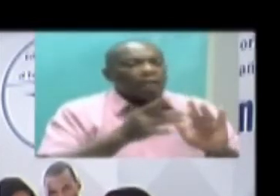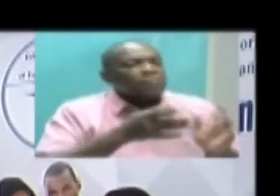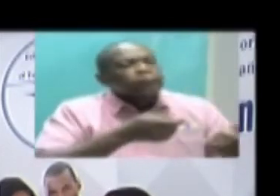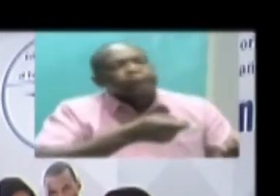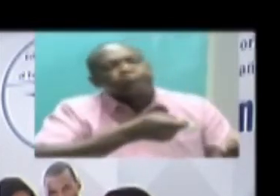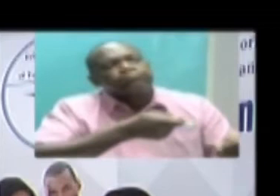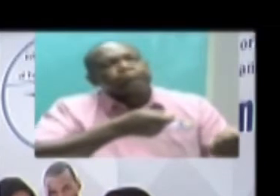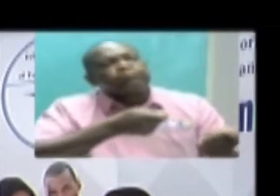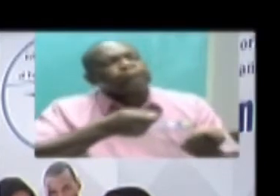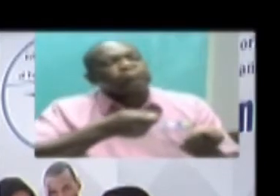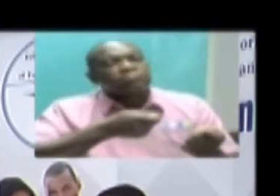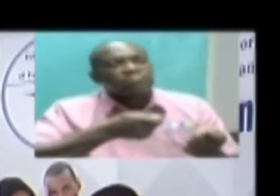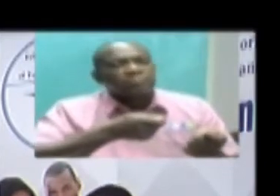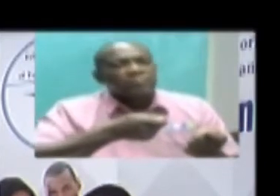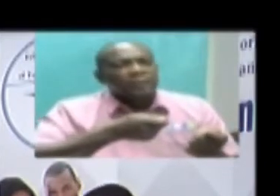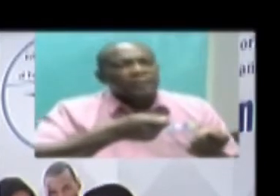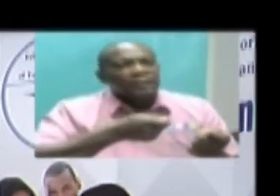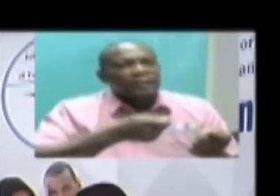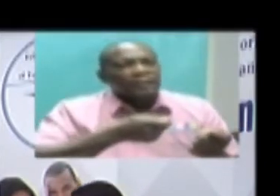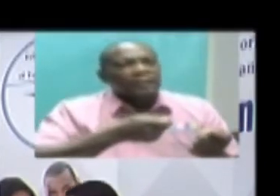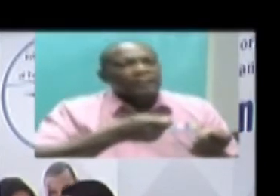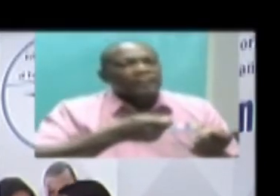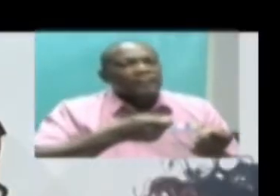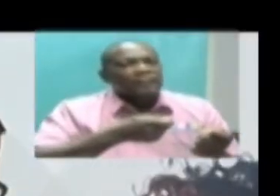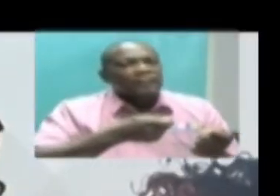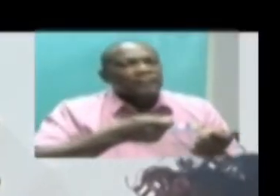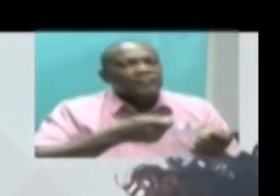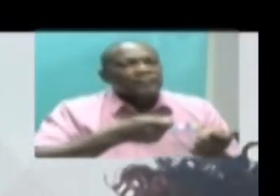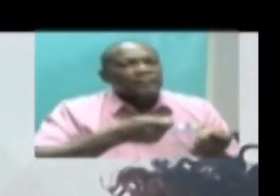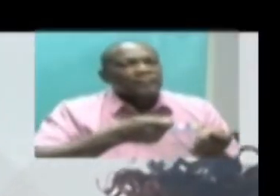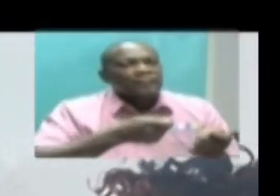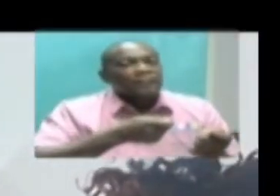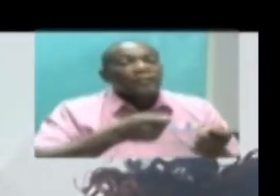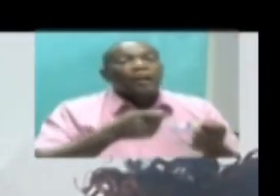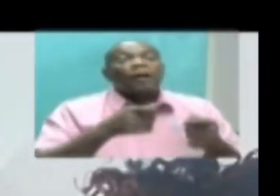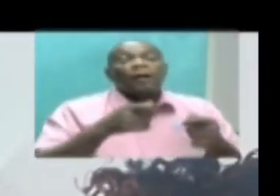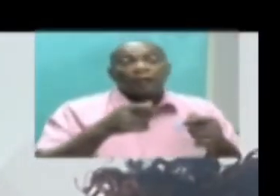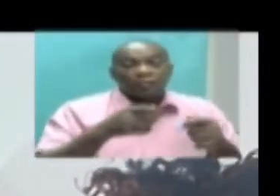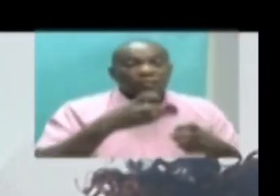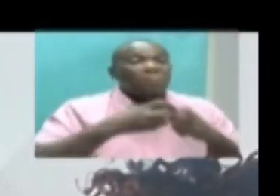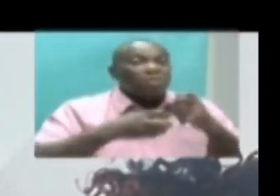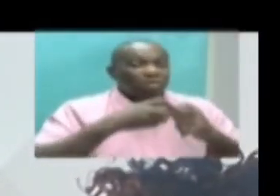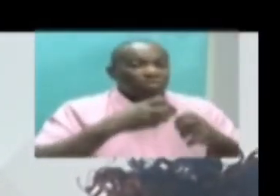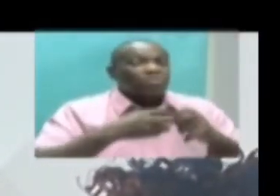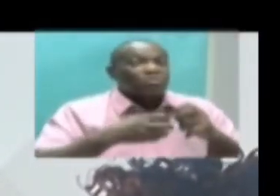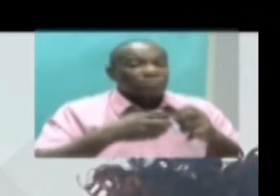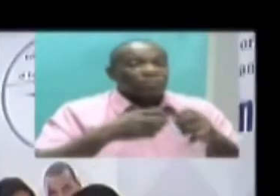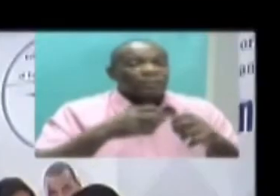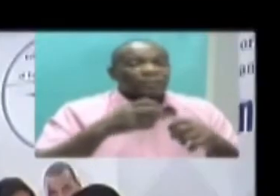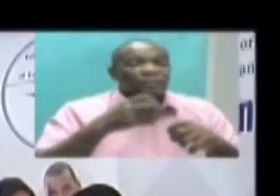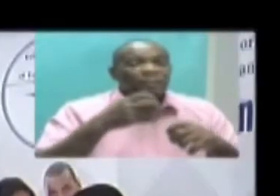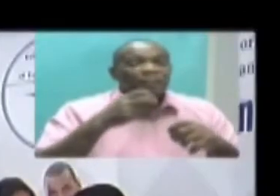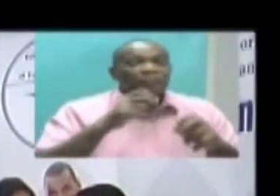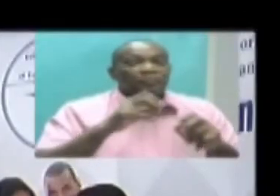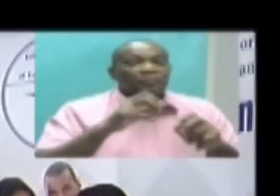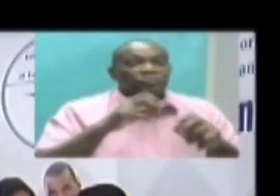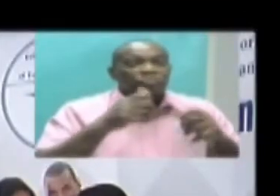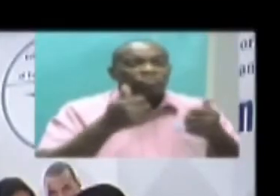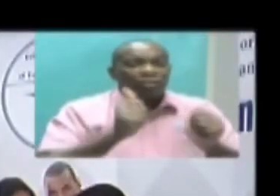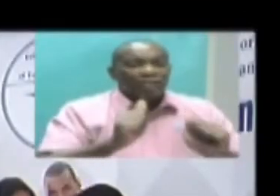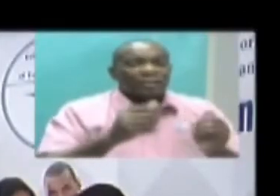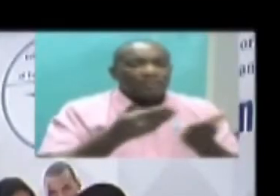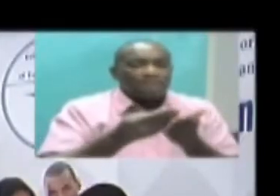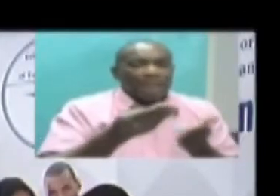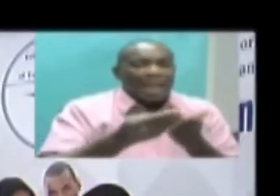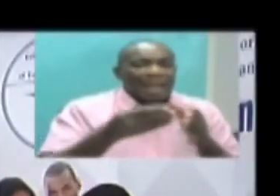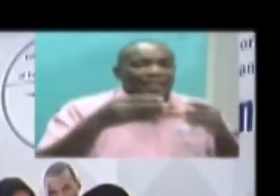I don't want to get on too much of a scary road, but human trafficking, it is linked to it. And I wanted to make a point,